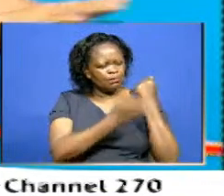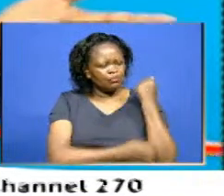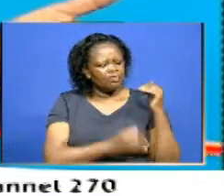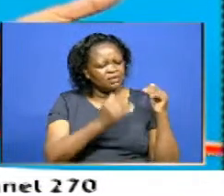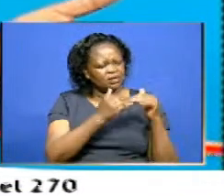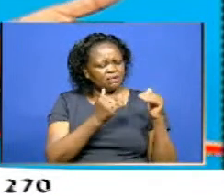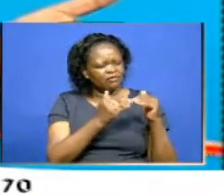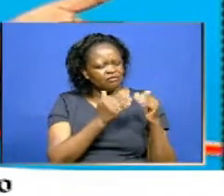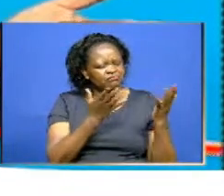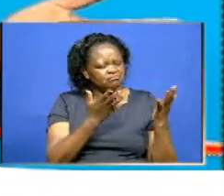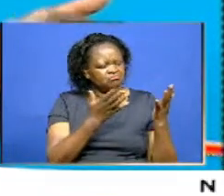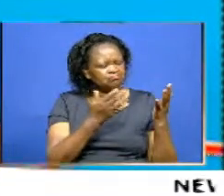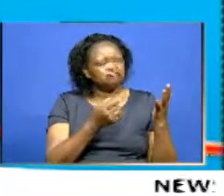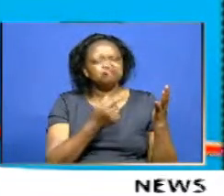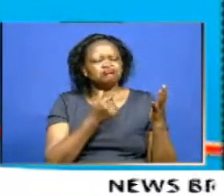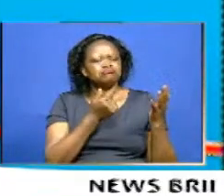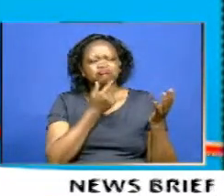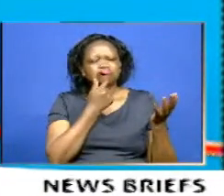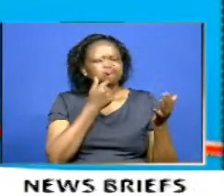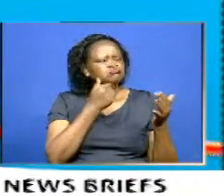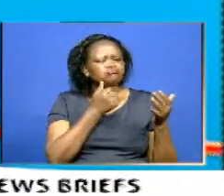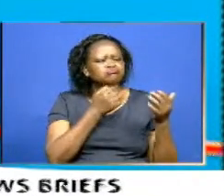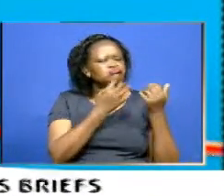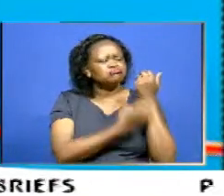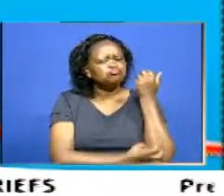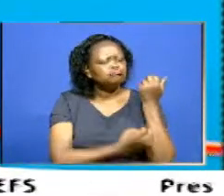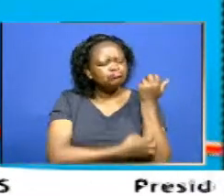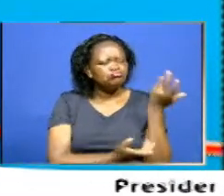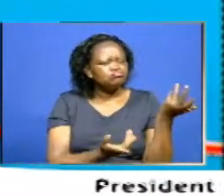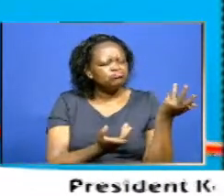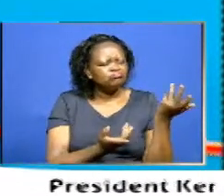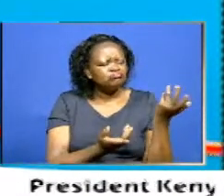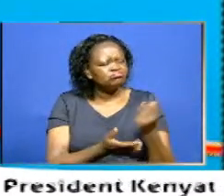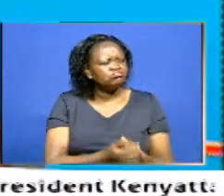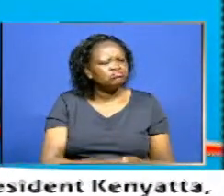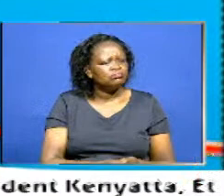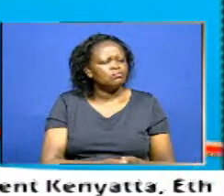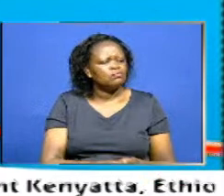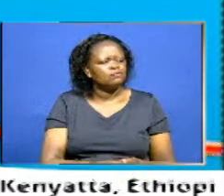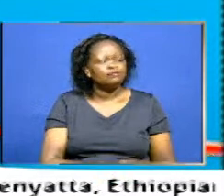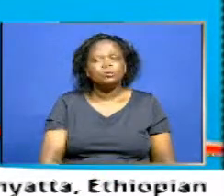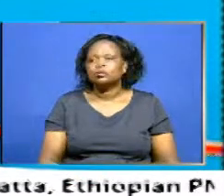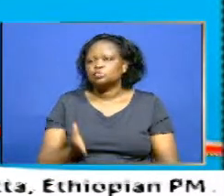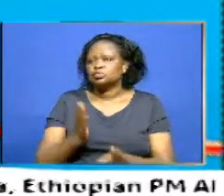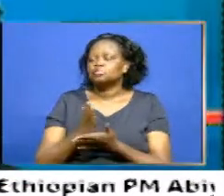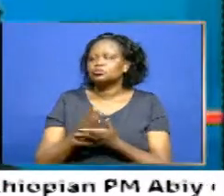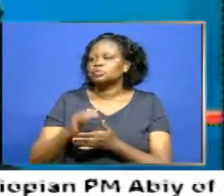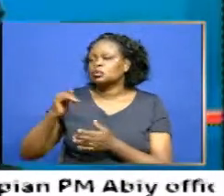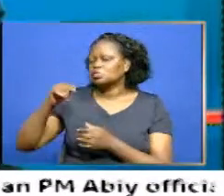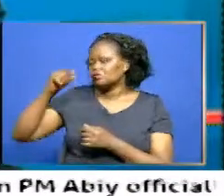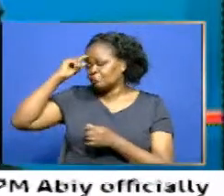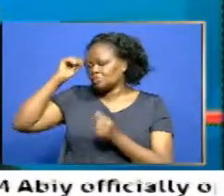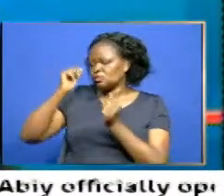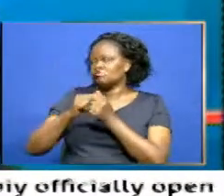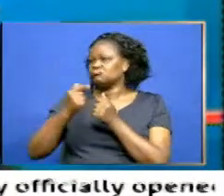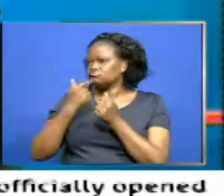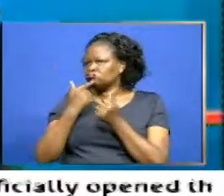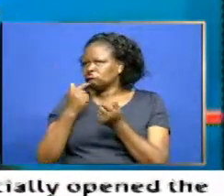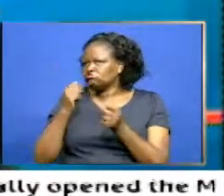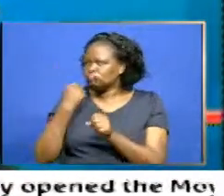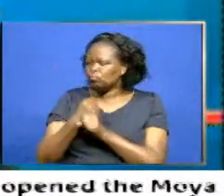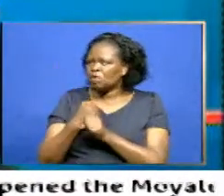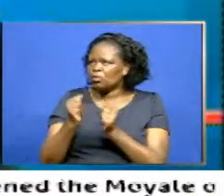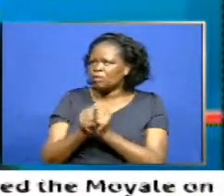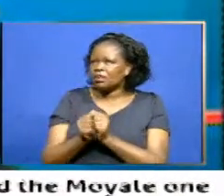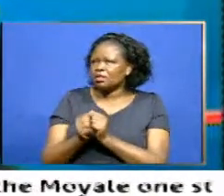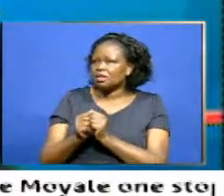about 70%. So Oxfam is already working with the county government in Turkana, and we work through for example, the